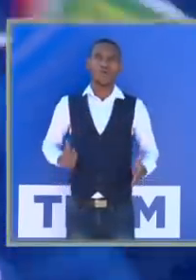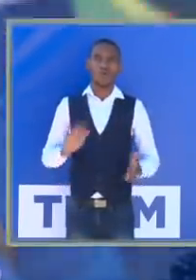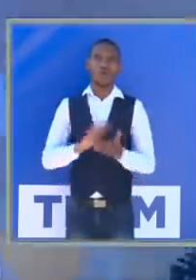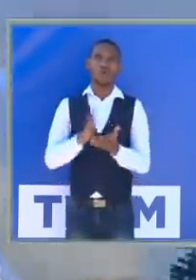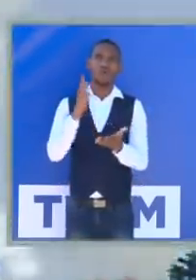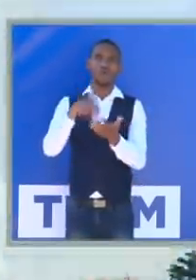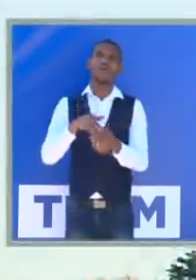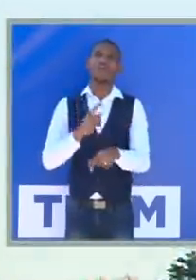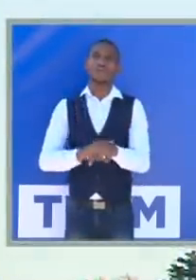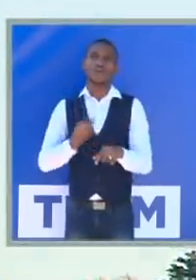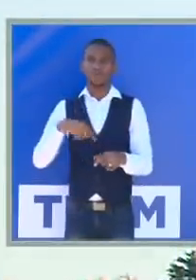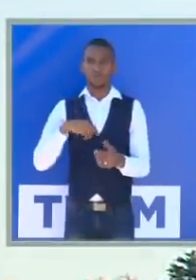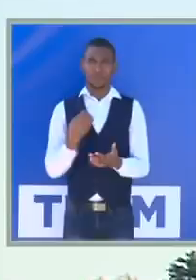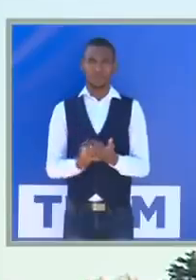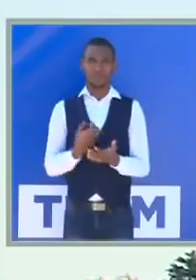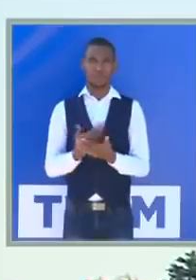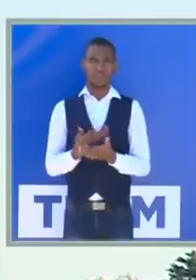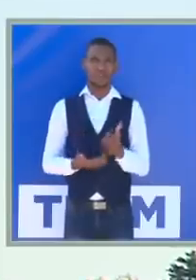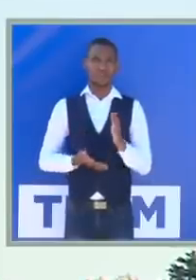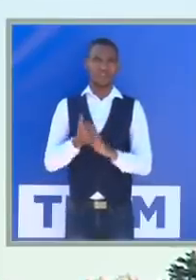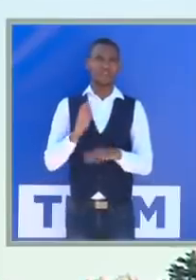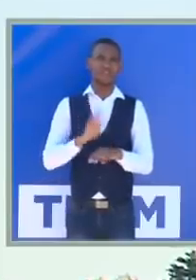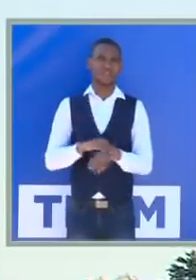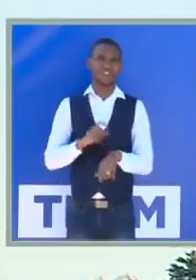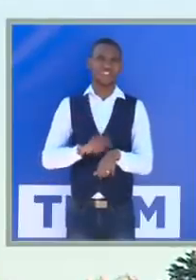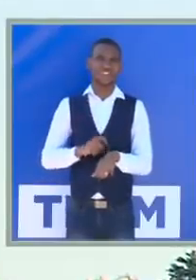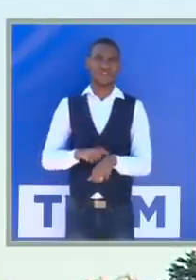and our economy can run on time.